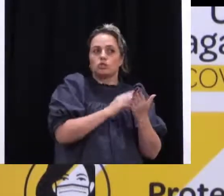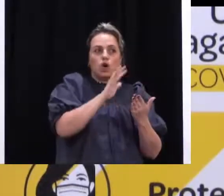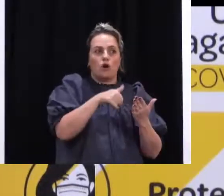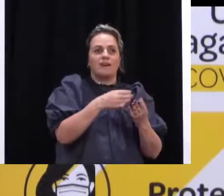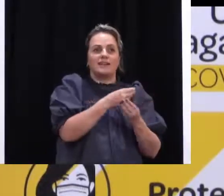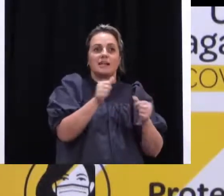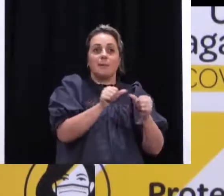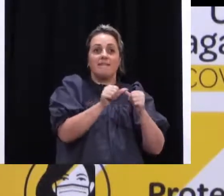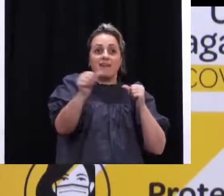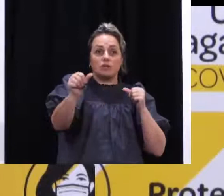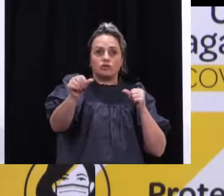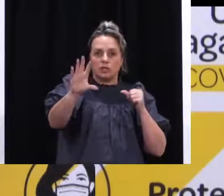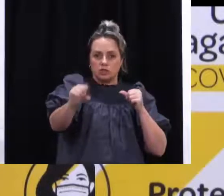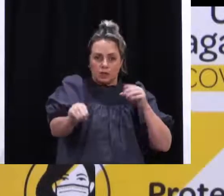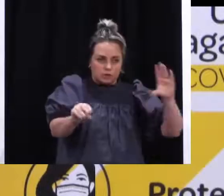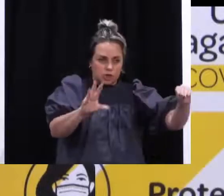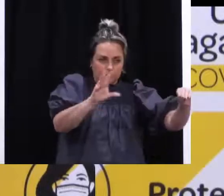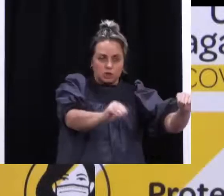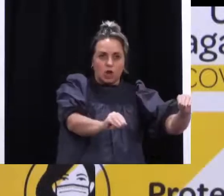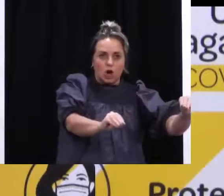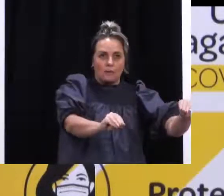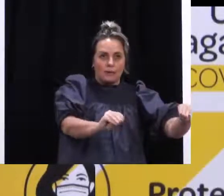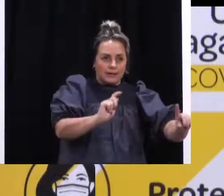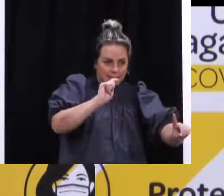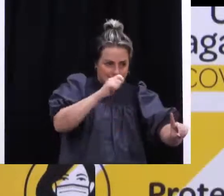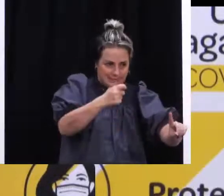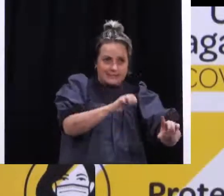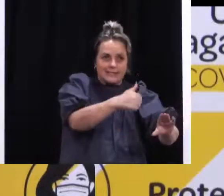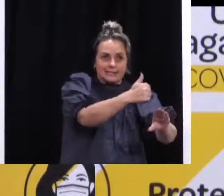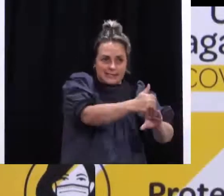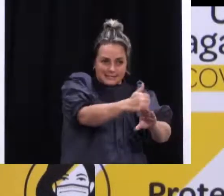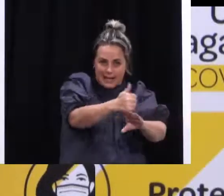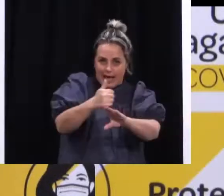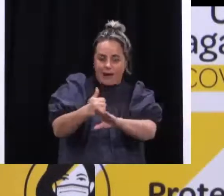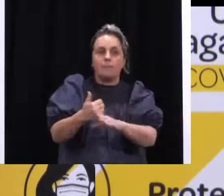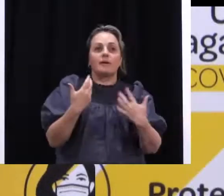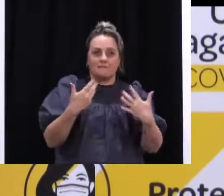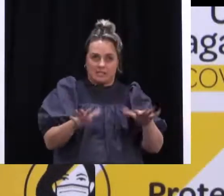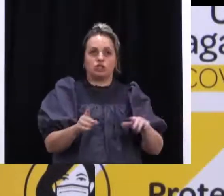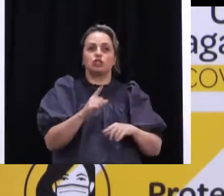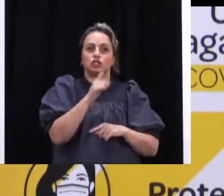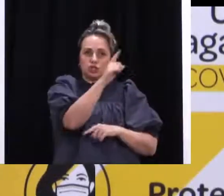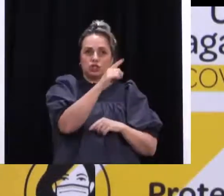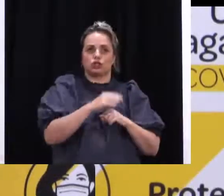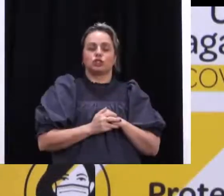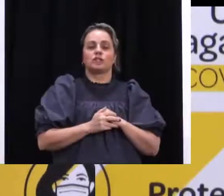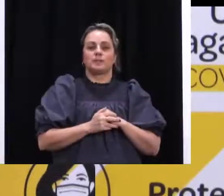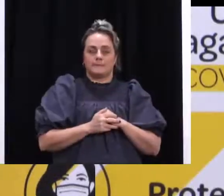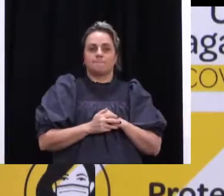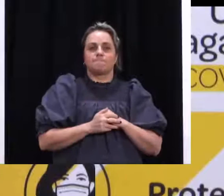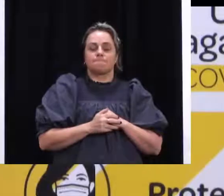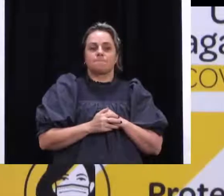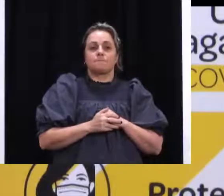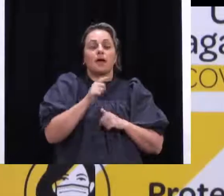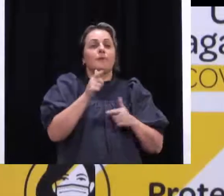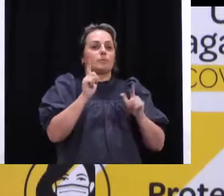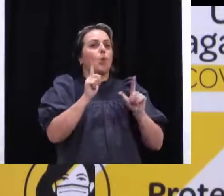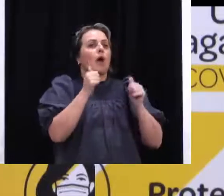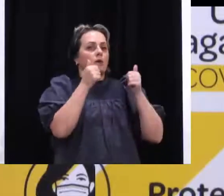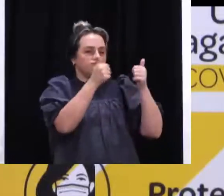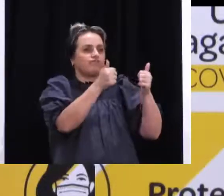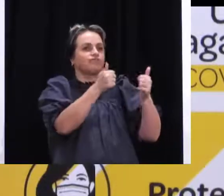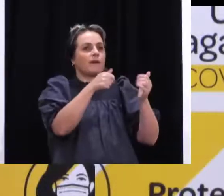production, if needs be, testing people and who may have been exposed. The